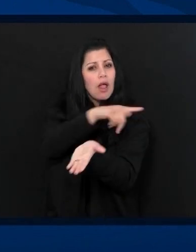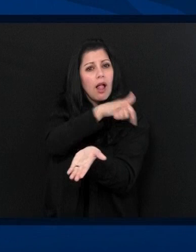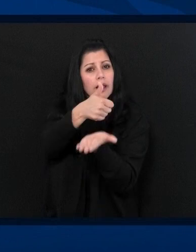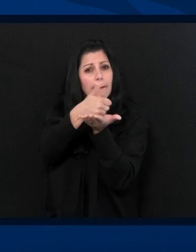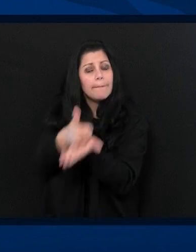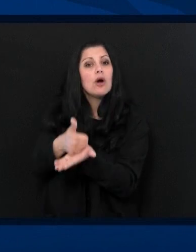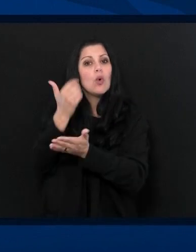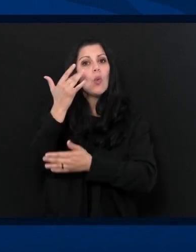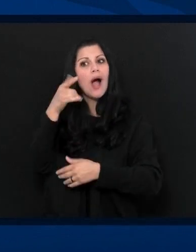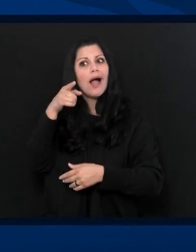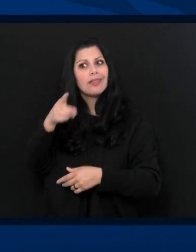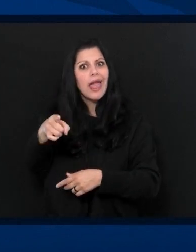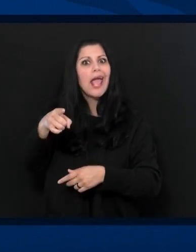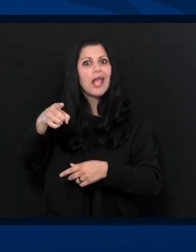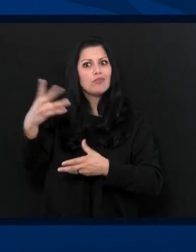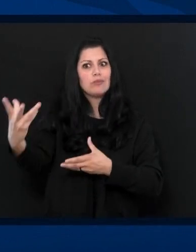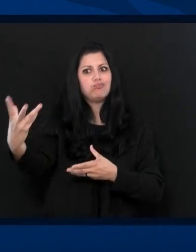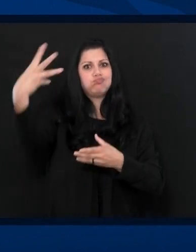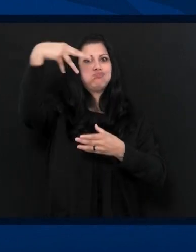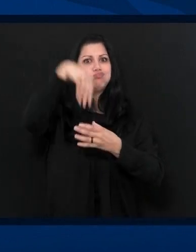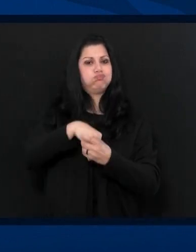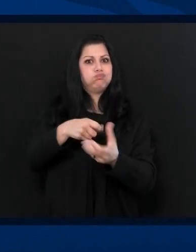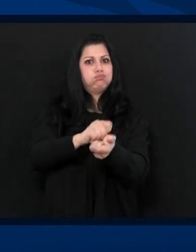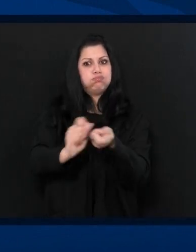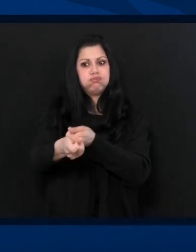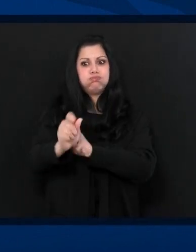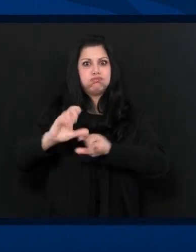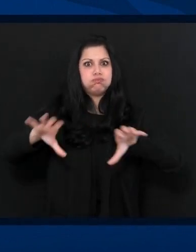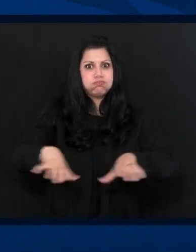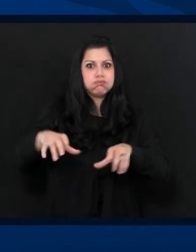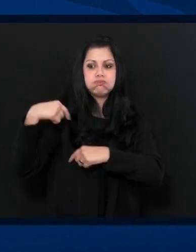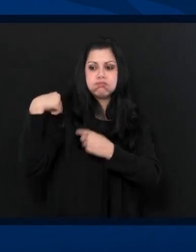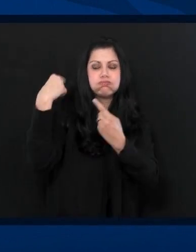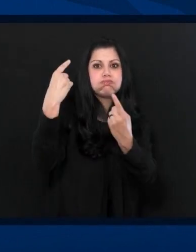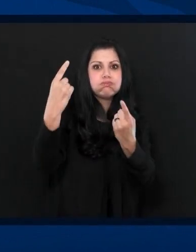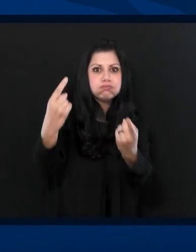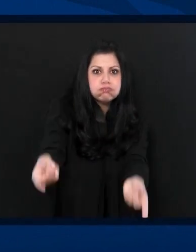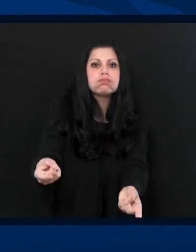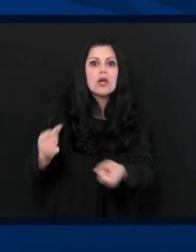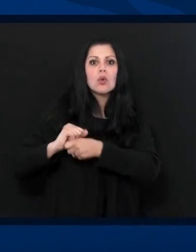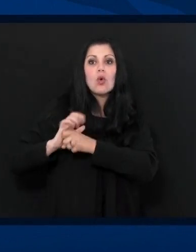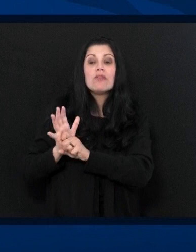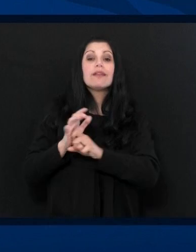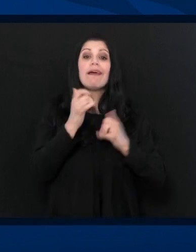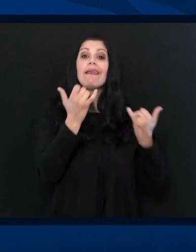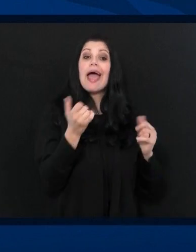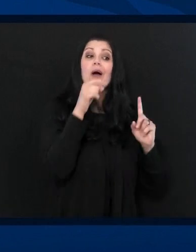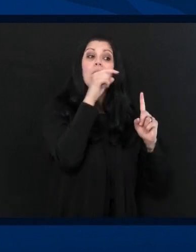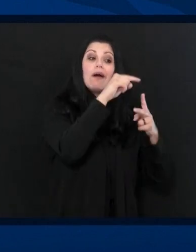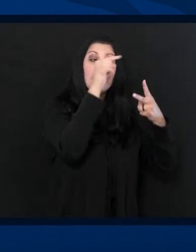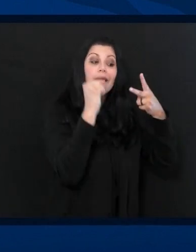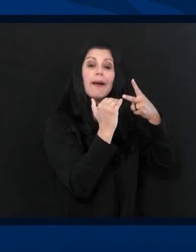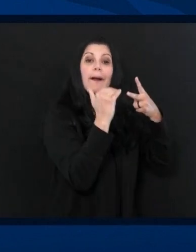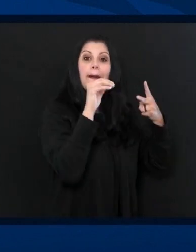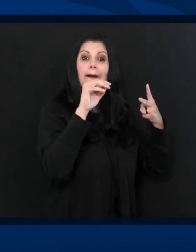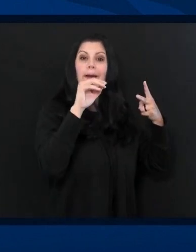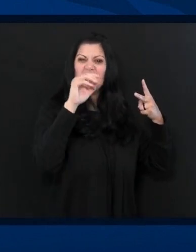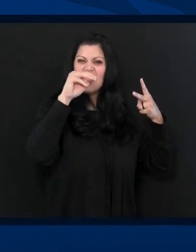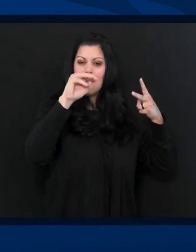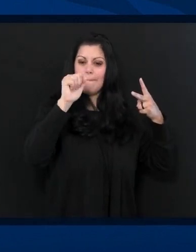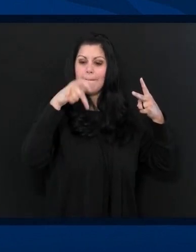have been battling this thing since it started? And secondly, about the map, Buchanan Upshur High School is a part of